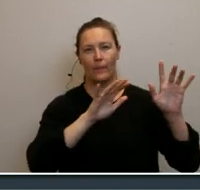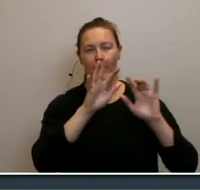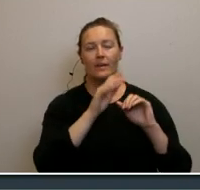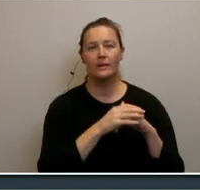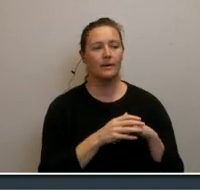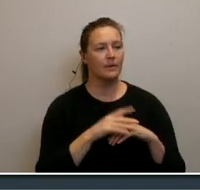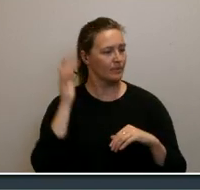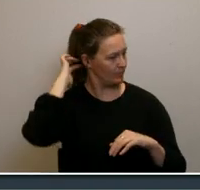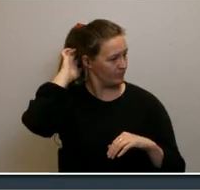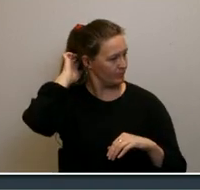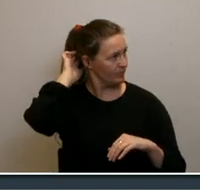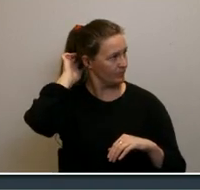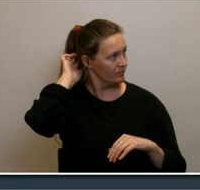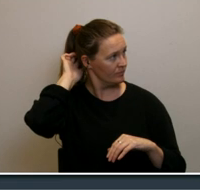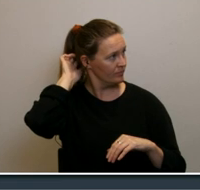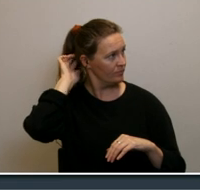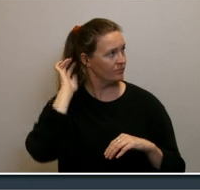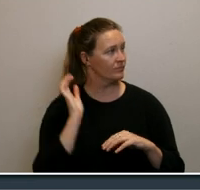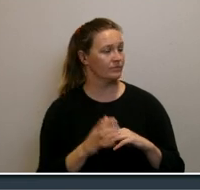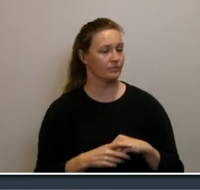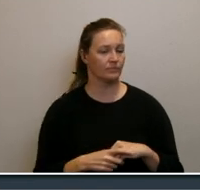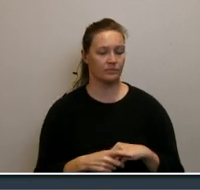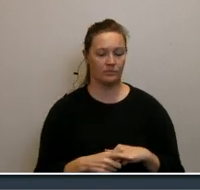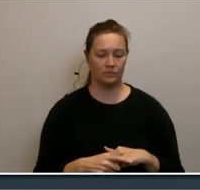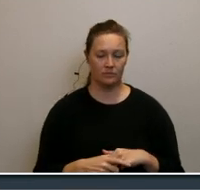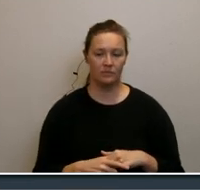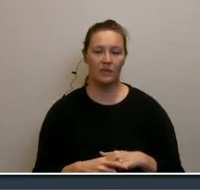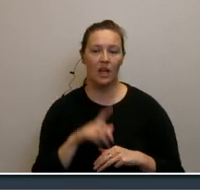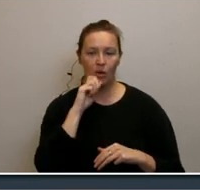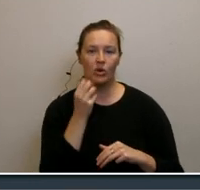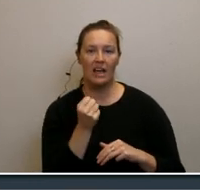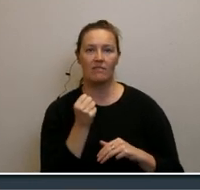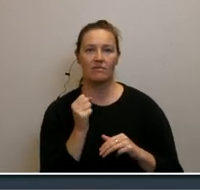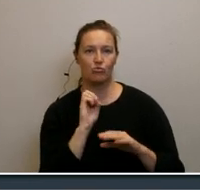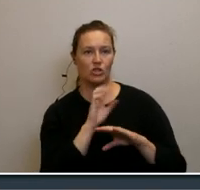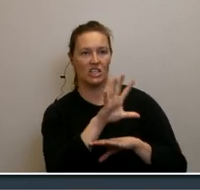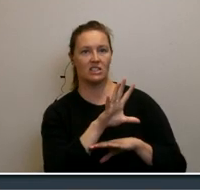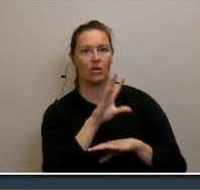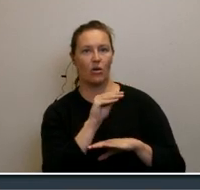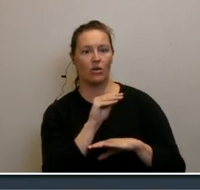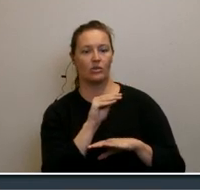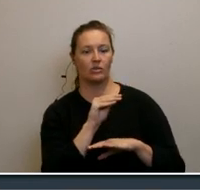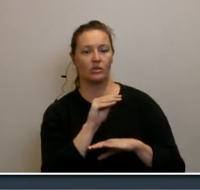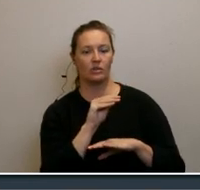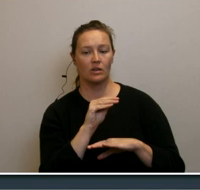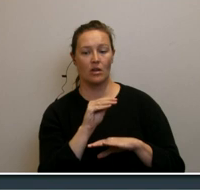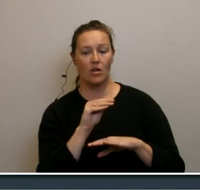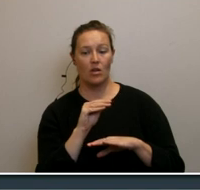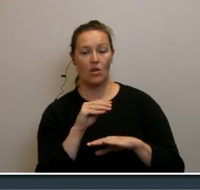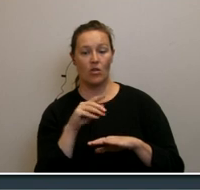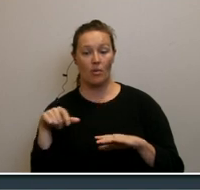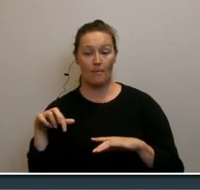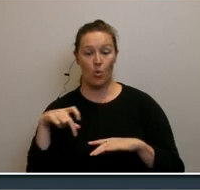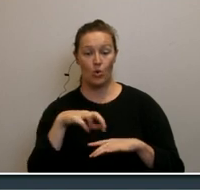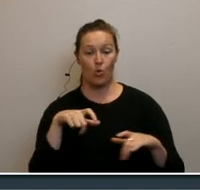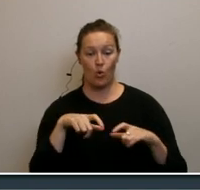position, the position of that fountain, and we'd have a projector up on the Boardwalk restaurant to